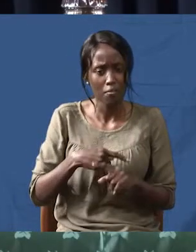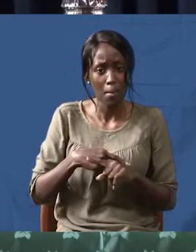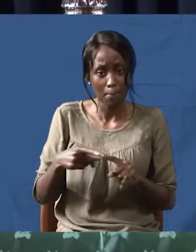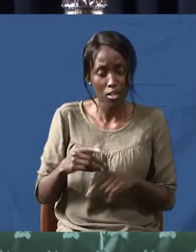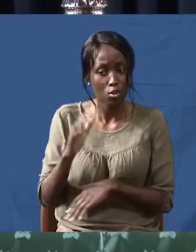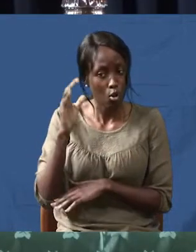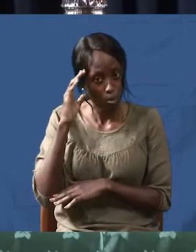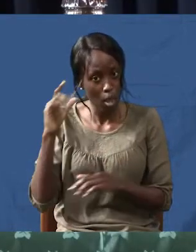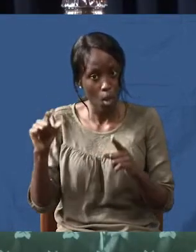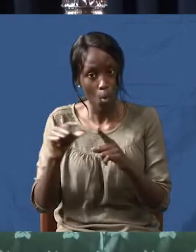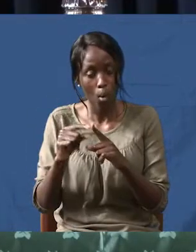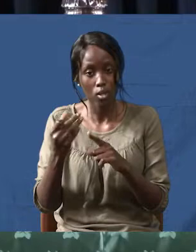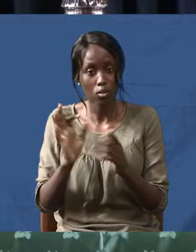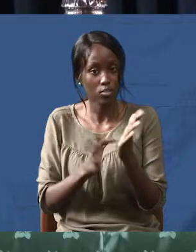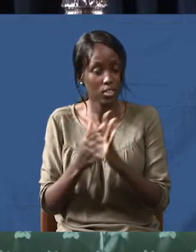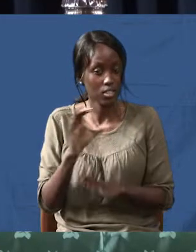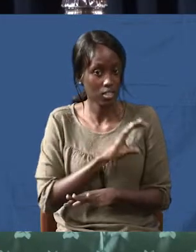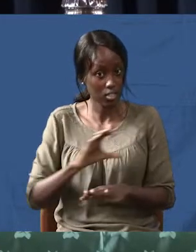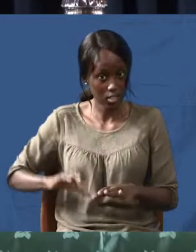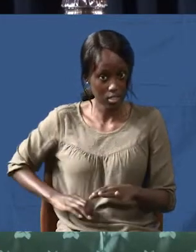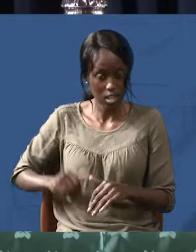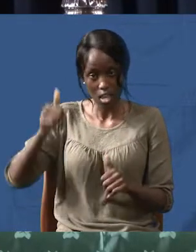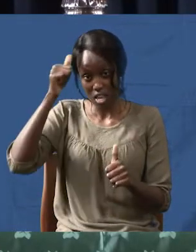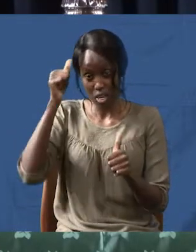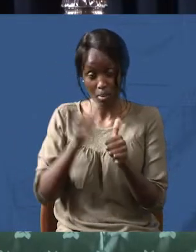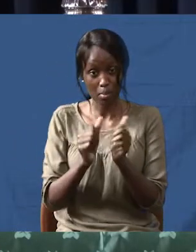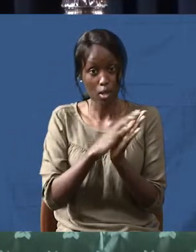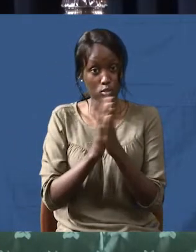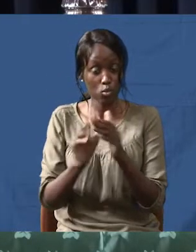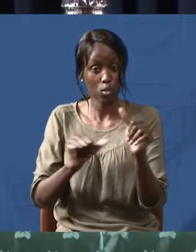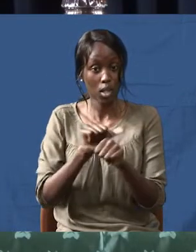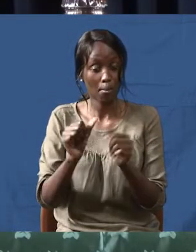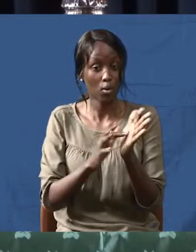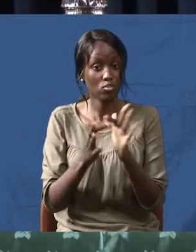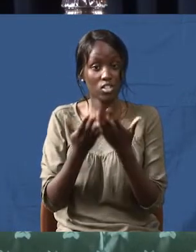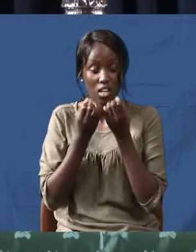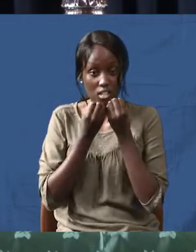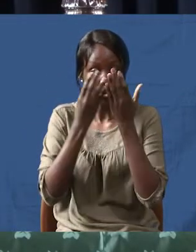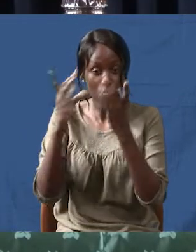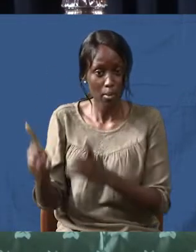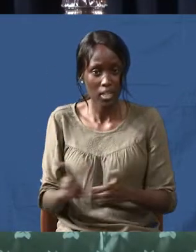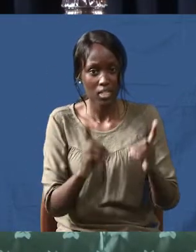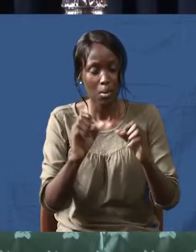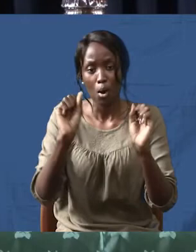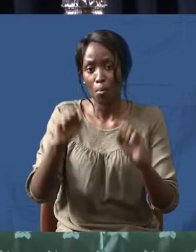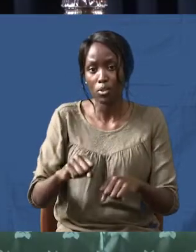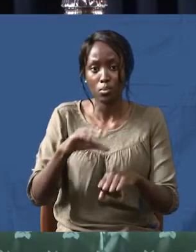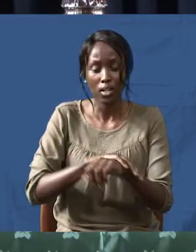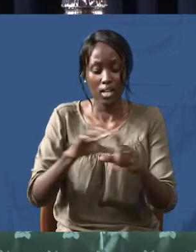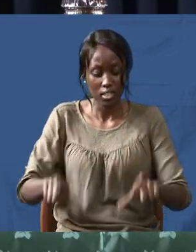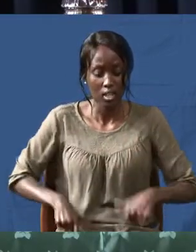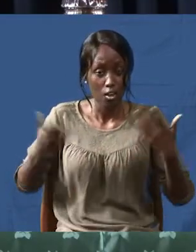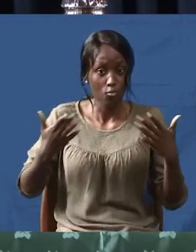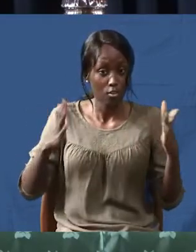and verse 21, when Jesus told the young man of wealth how to get eternal life. Go, sell